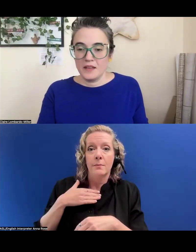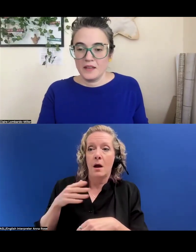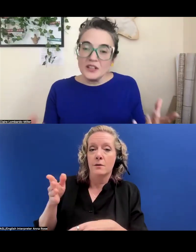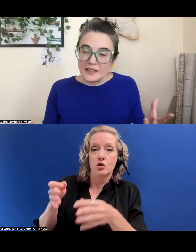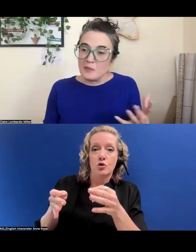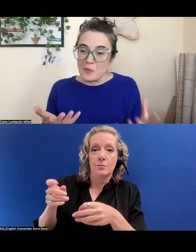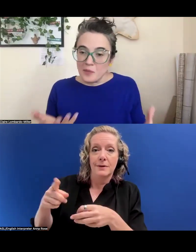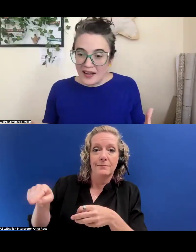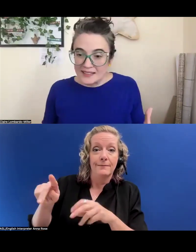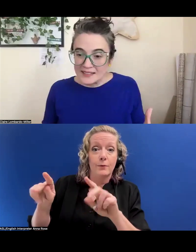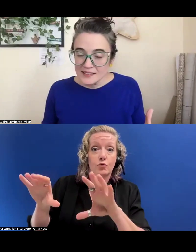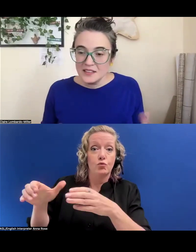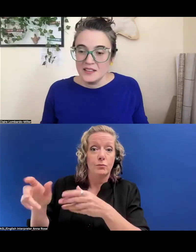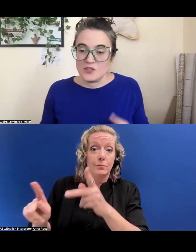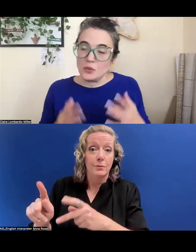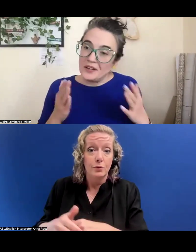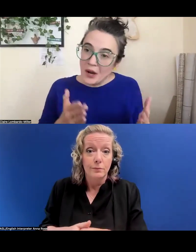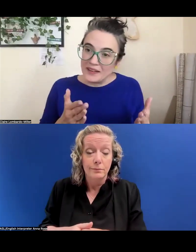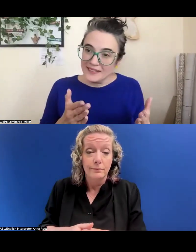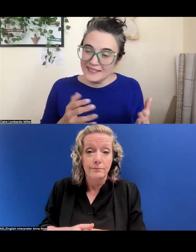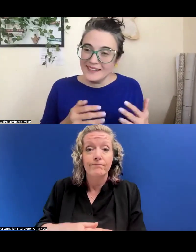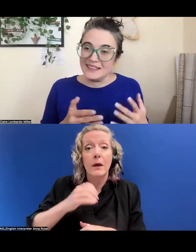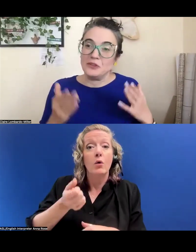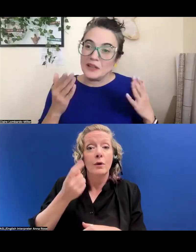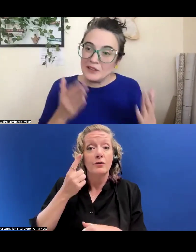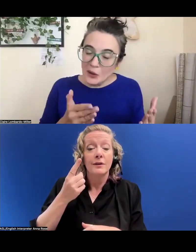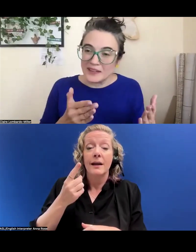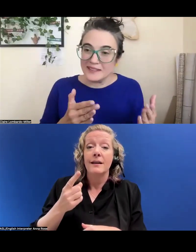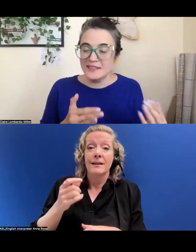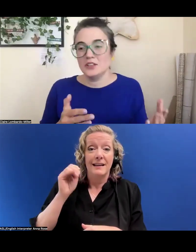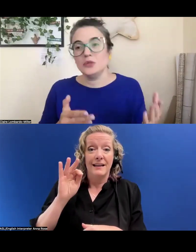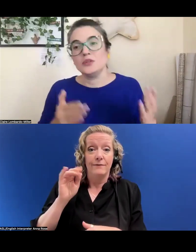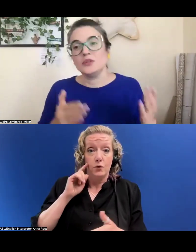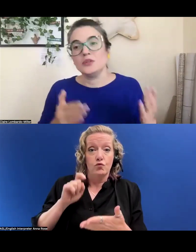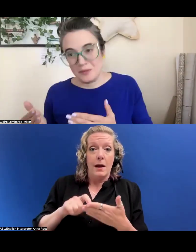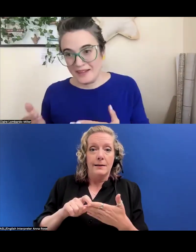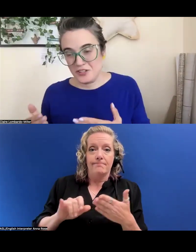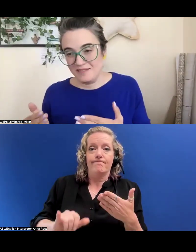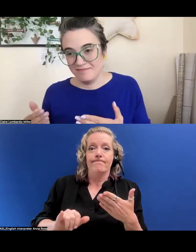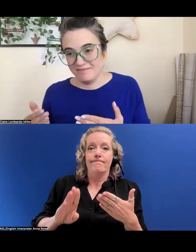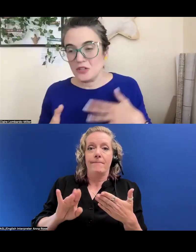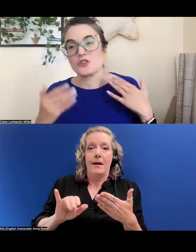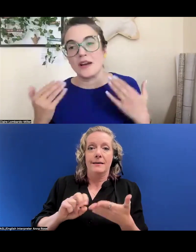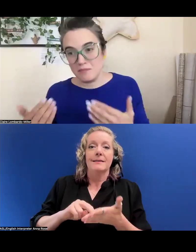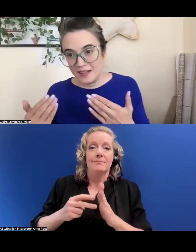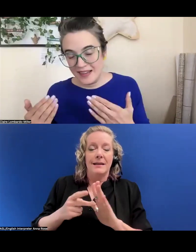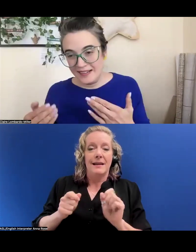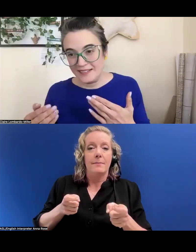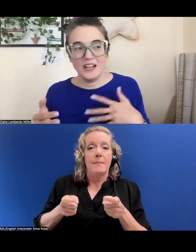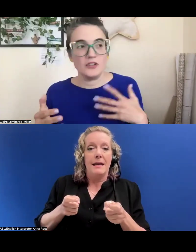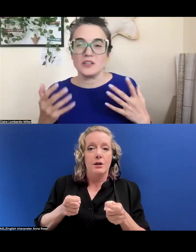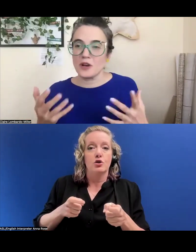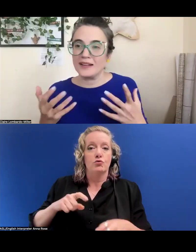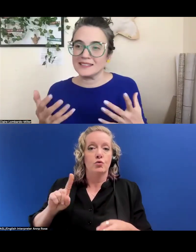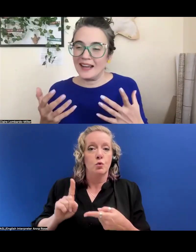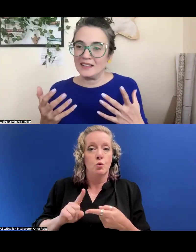Now, the good thing about bias is you can know it. And if you can know it, you can try to manage it and you can try to mitigate it and